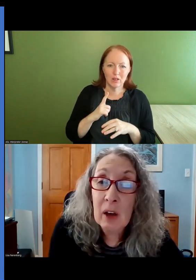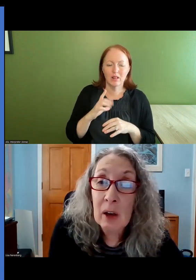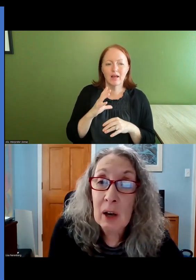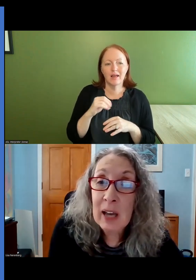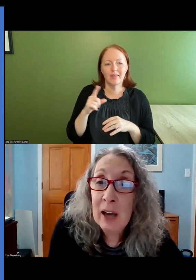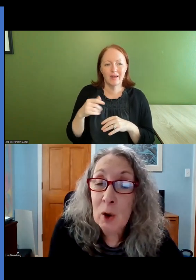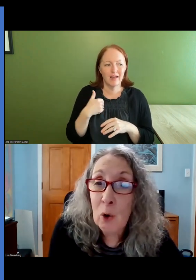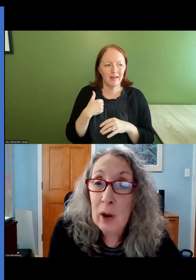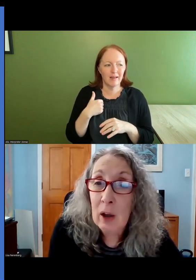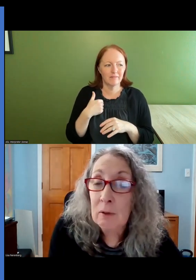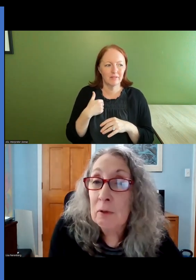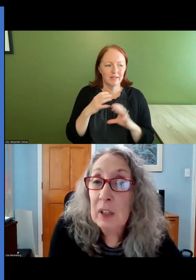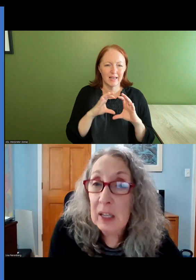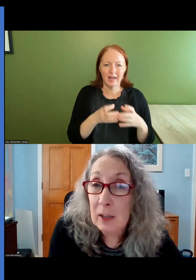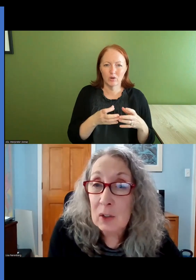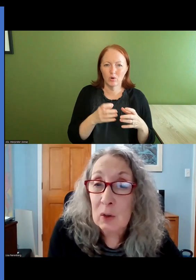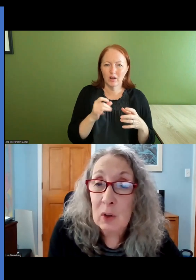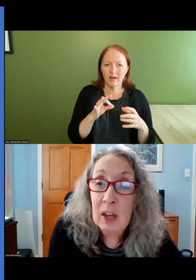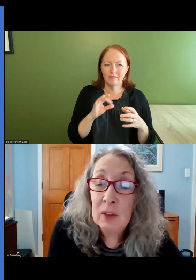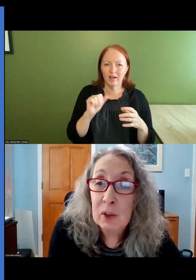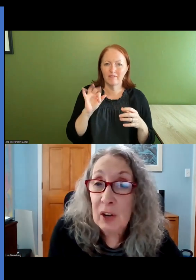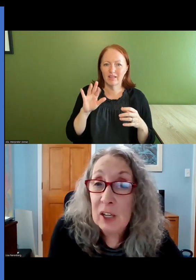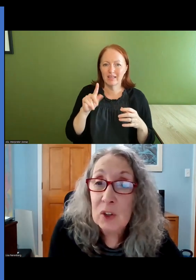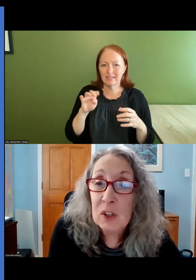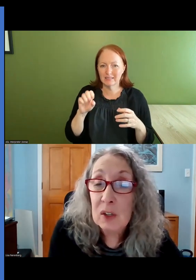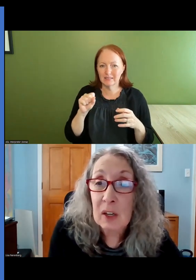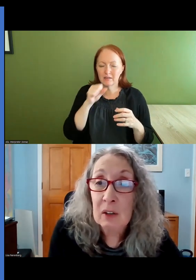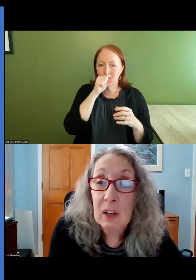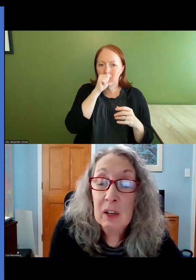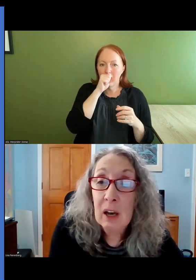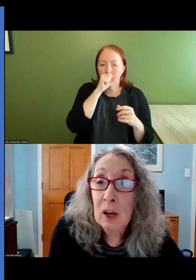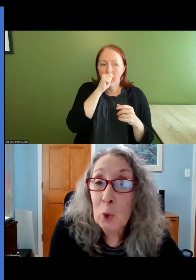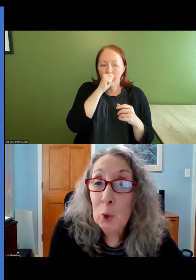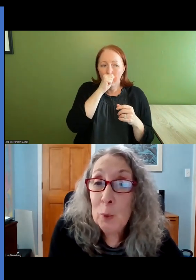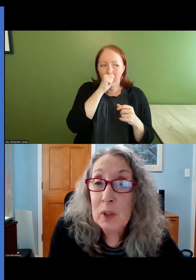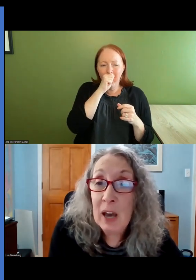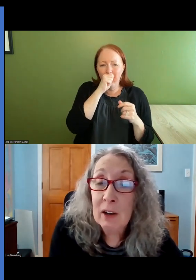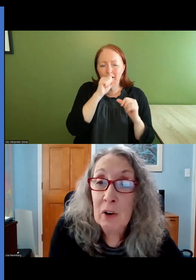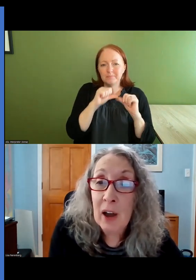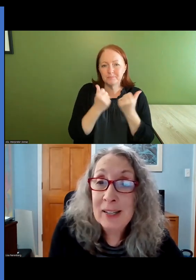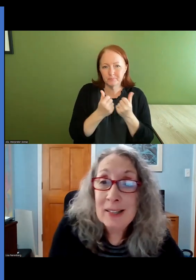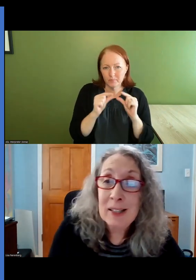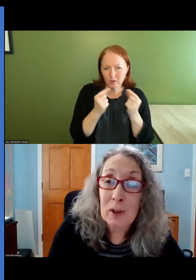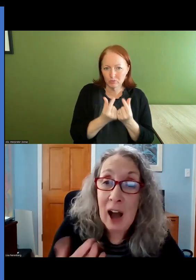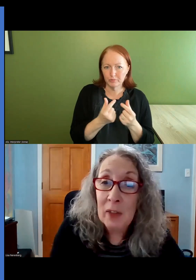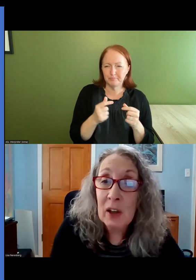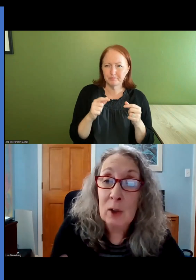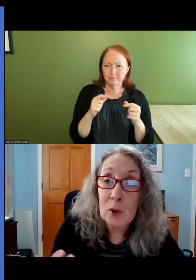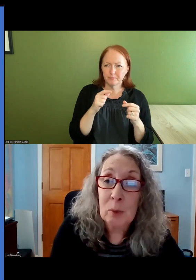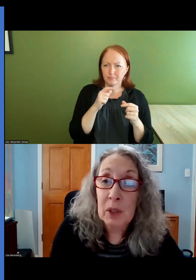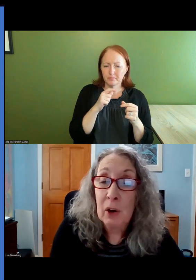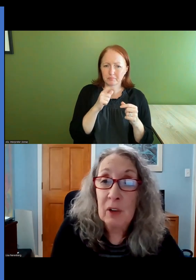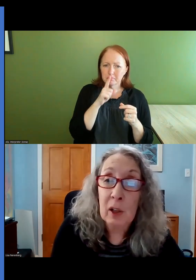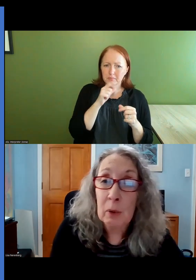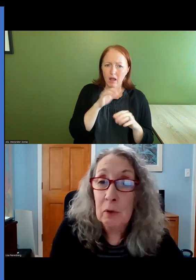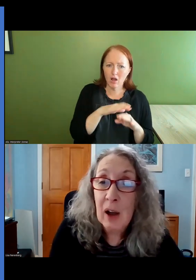have a category of affiliates, and these are agencies and groups that are not necessarily on the